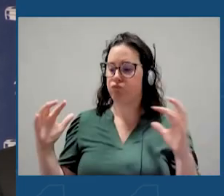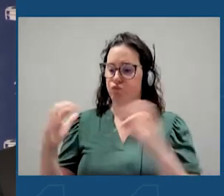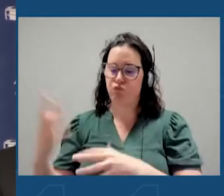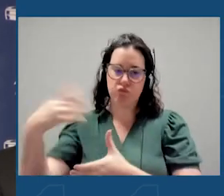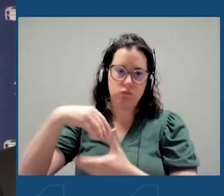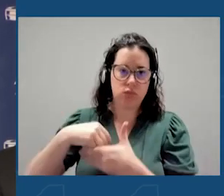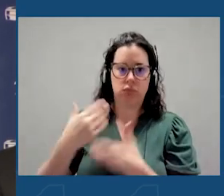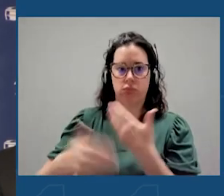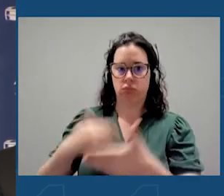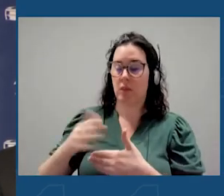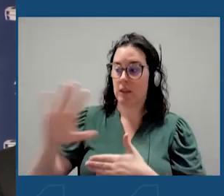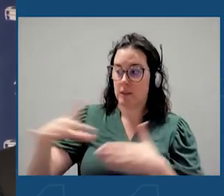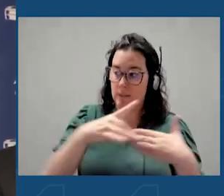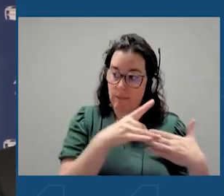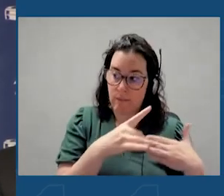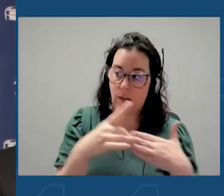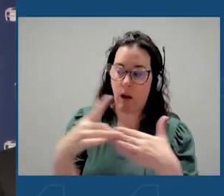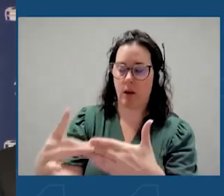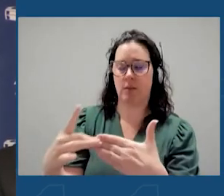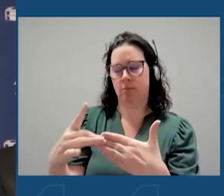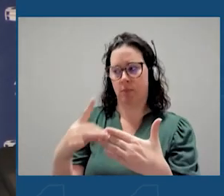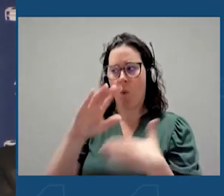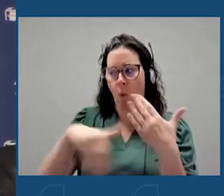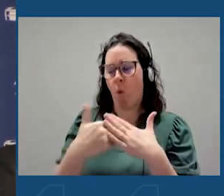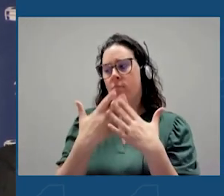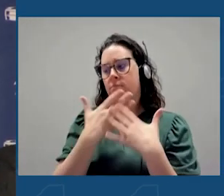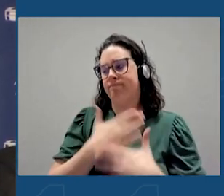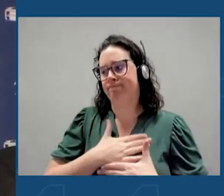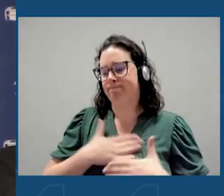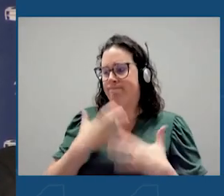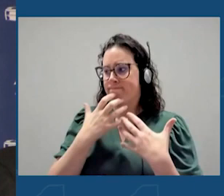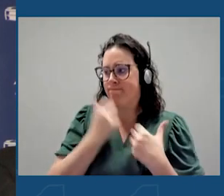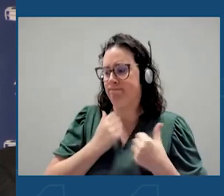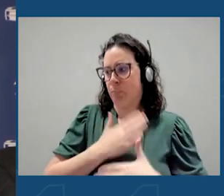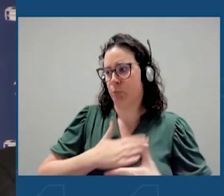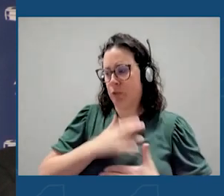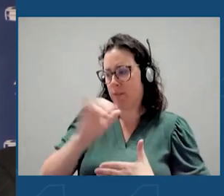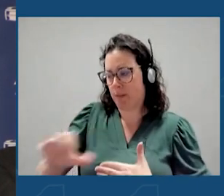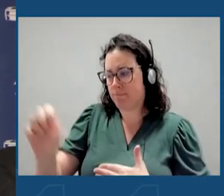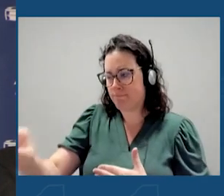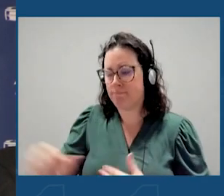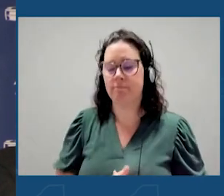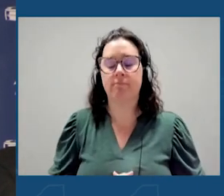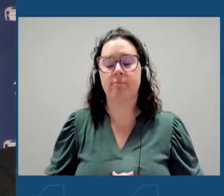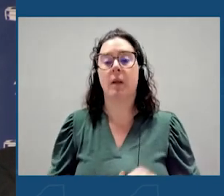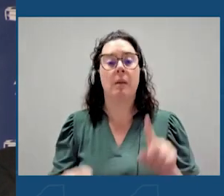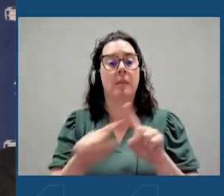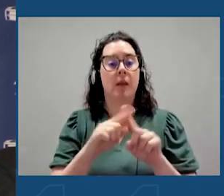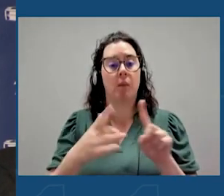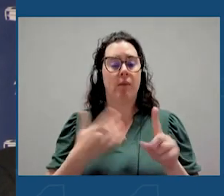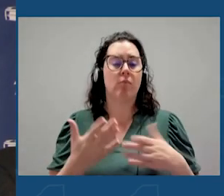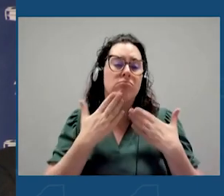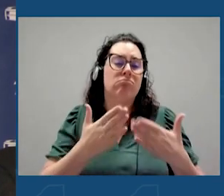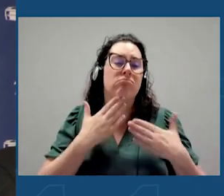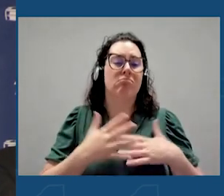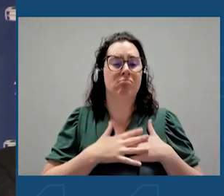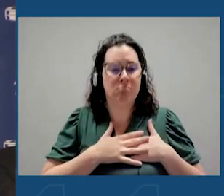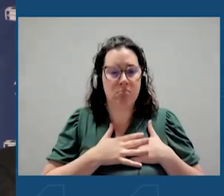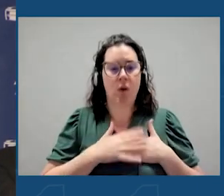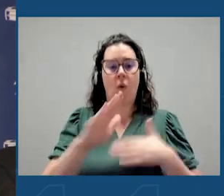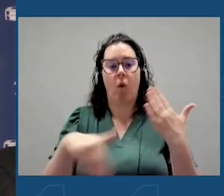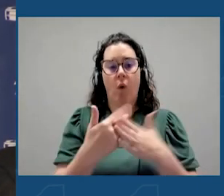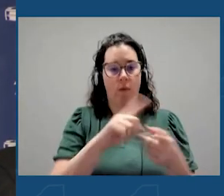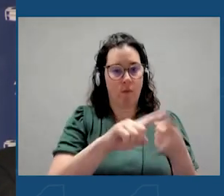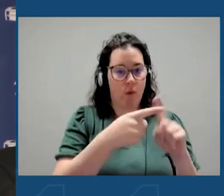his guidance is appreciated by all of us. In addition, Our hearts are filled with gratitude to all of our friends from the